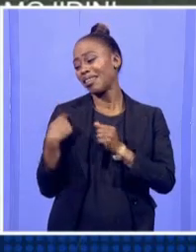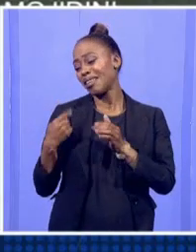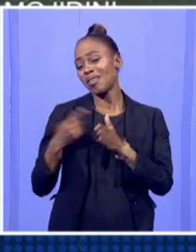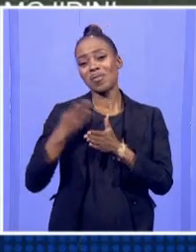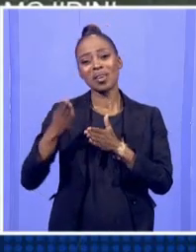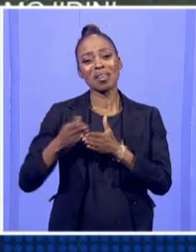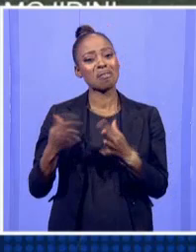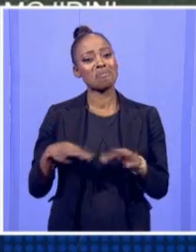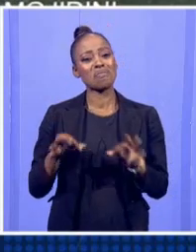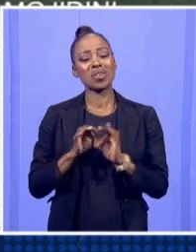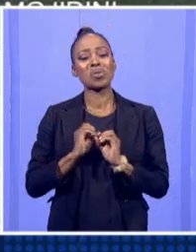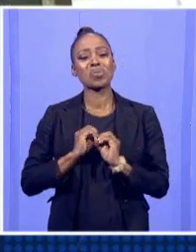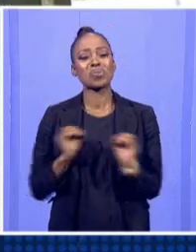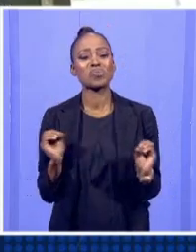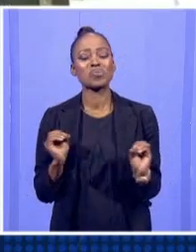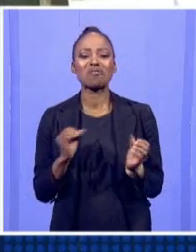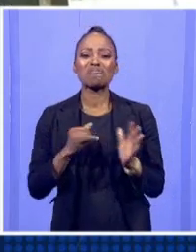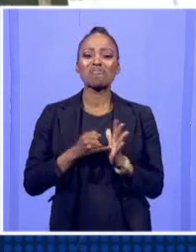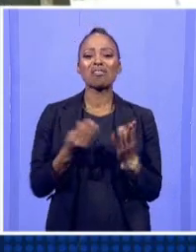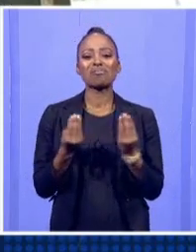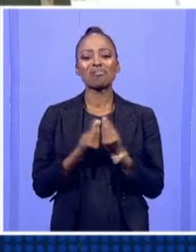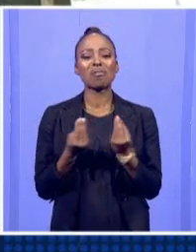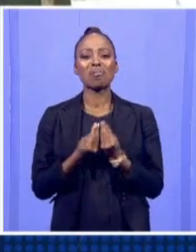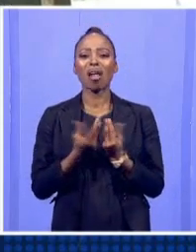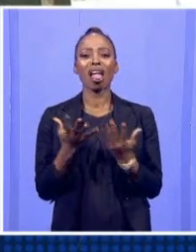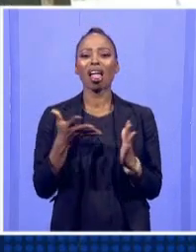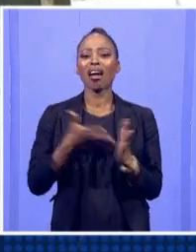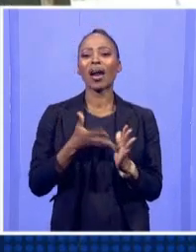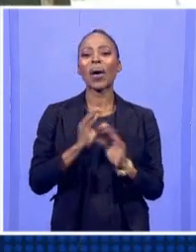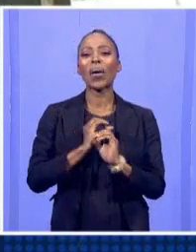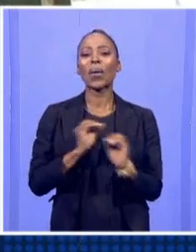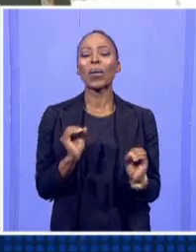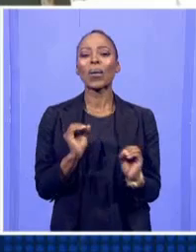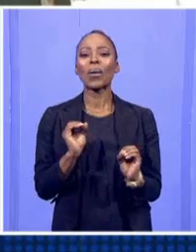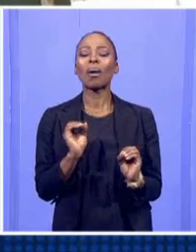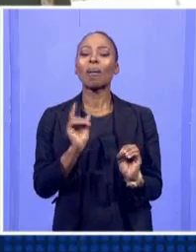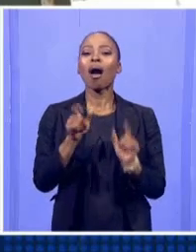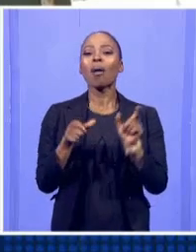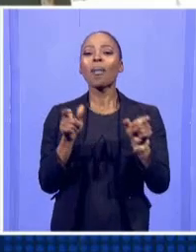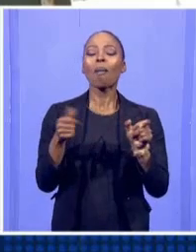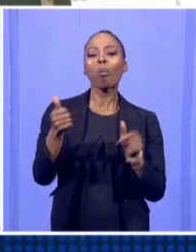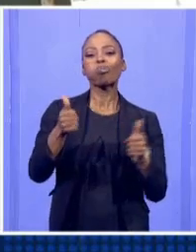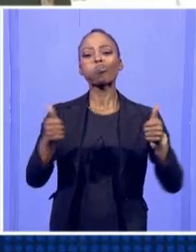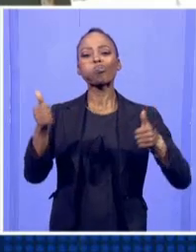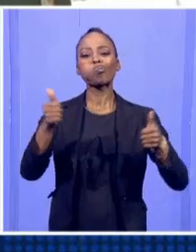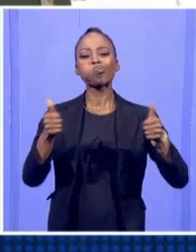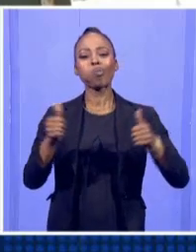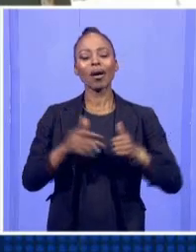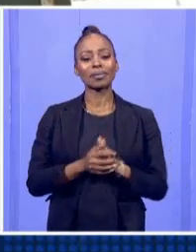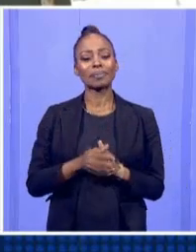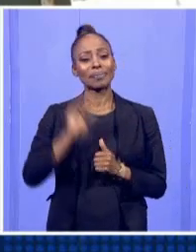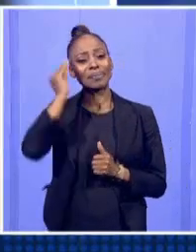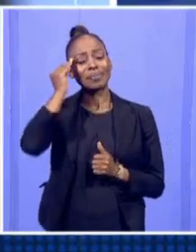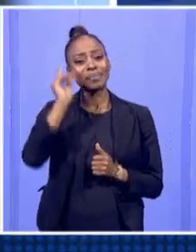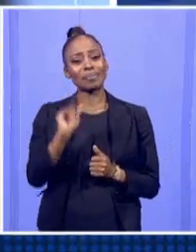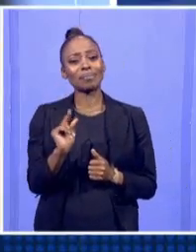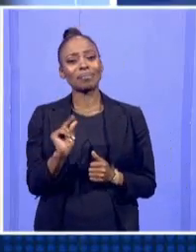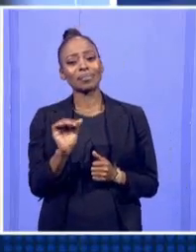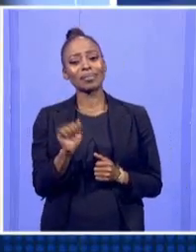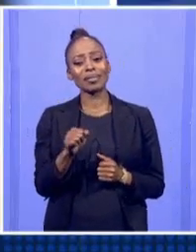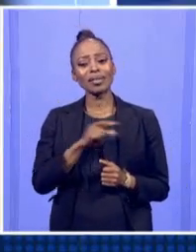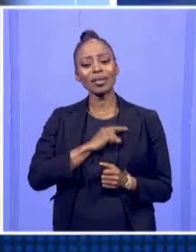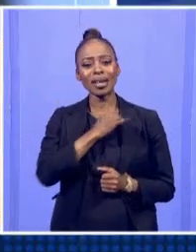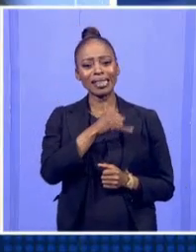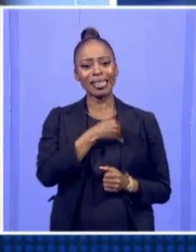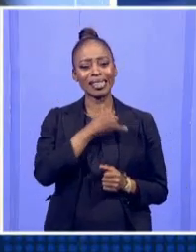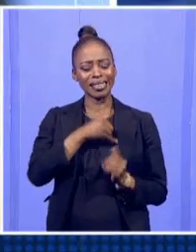invalid, and it was just something that was not attended by relevant people, Naledi. Yeah, it's interesting because you're mentioning a few